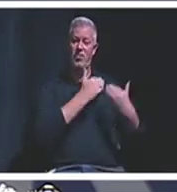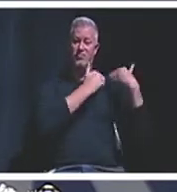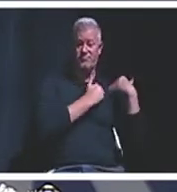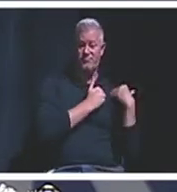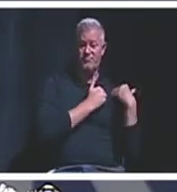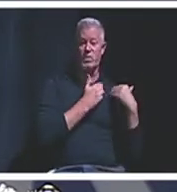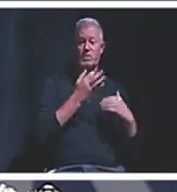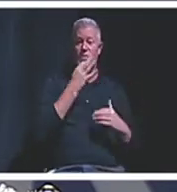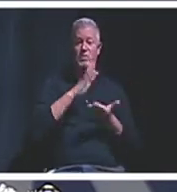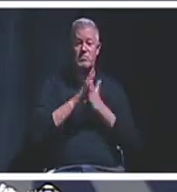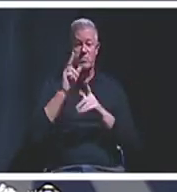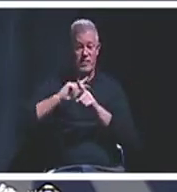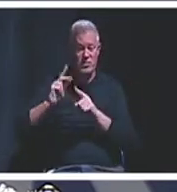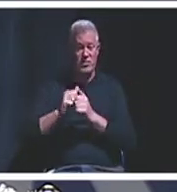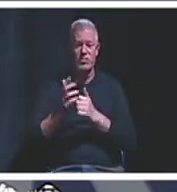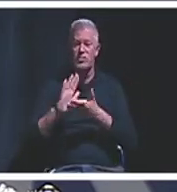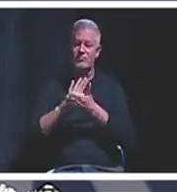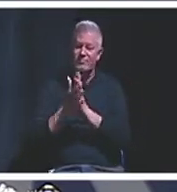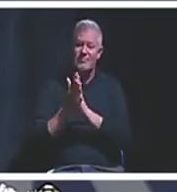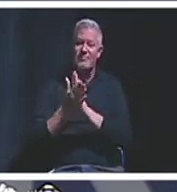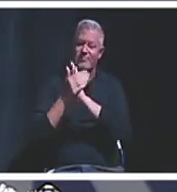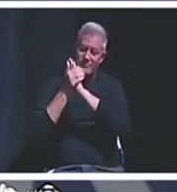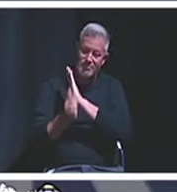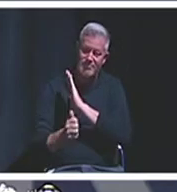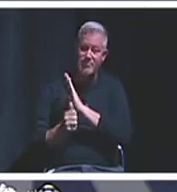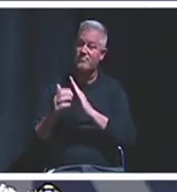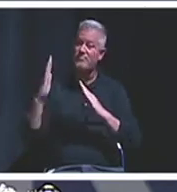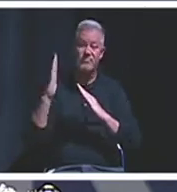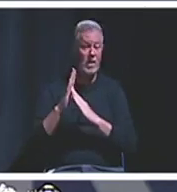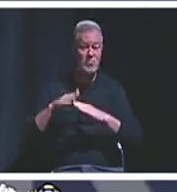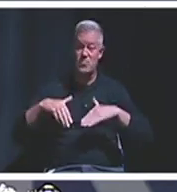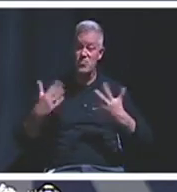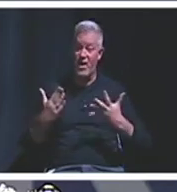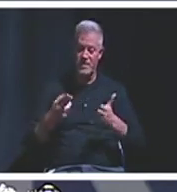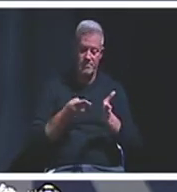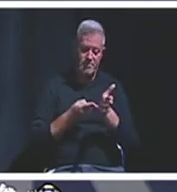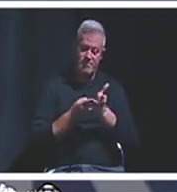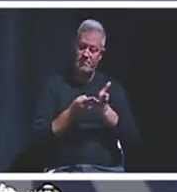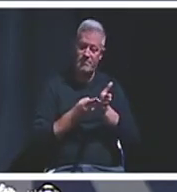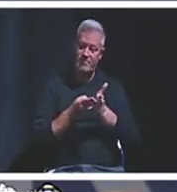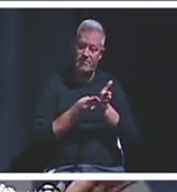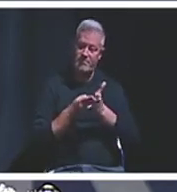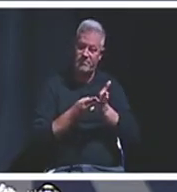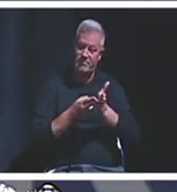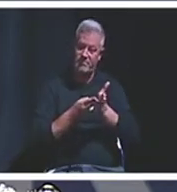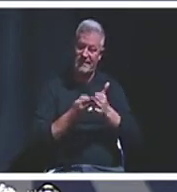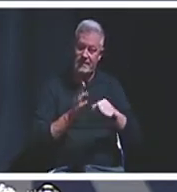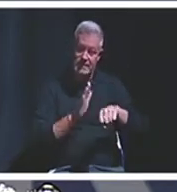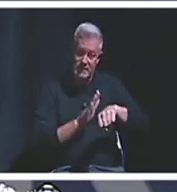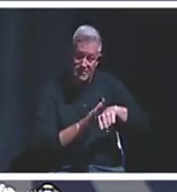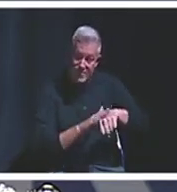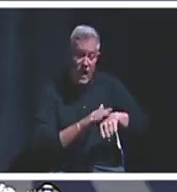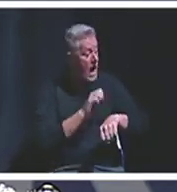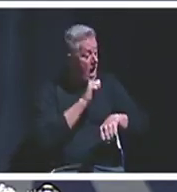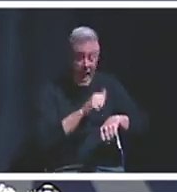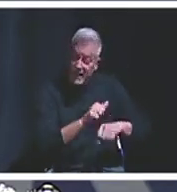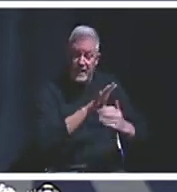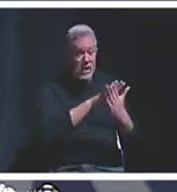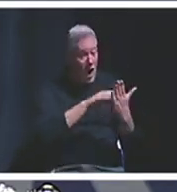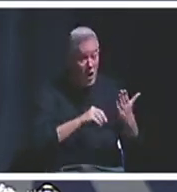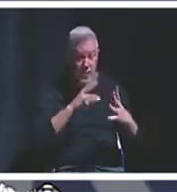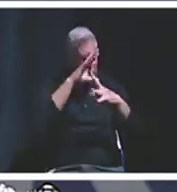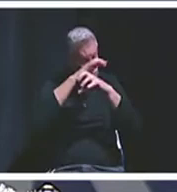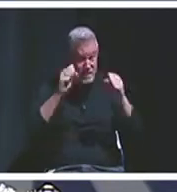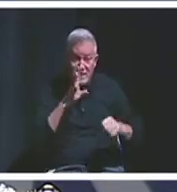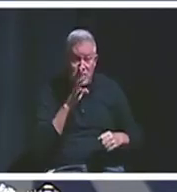professionals, to master the most important subject of them all, and that's integrity. Spoiler alert, I did not copy President Hanbury's speech,